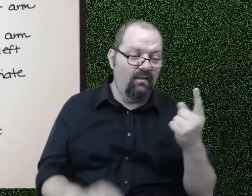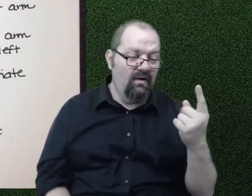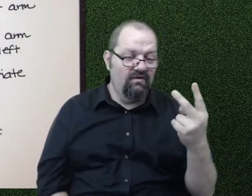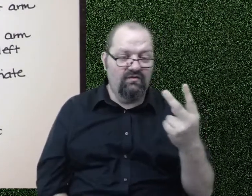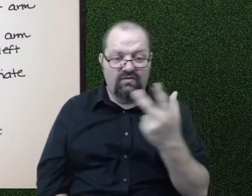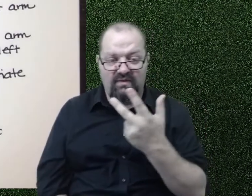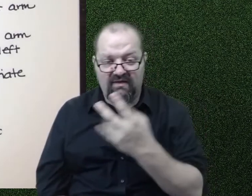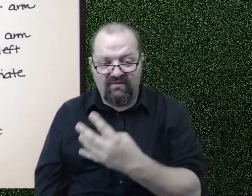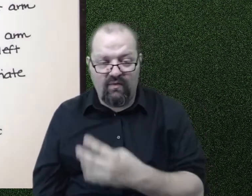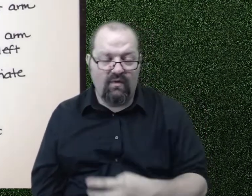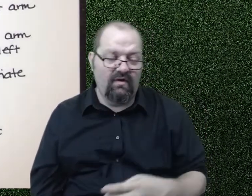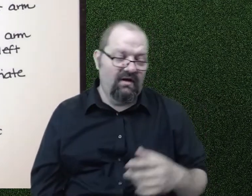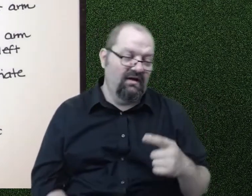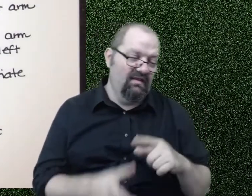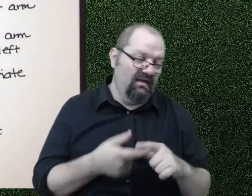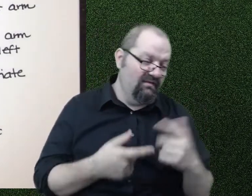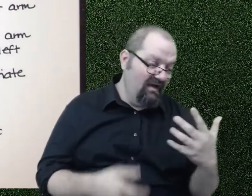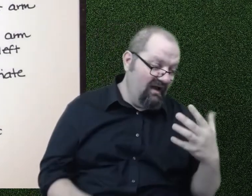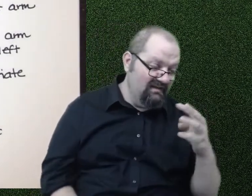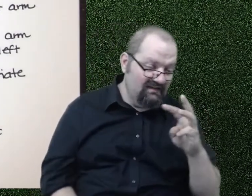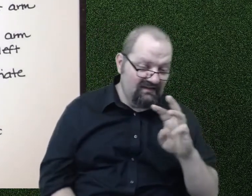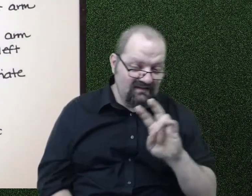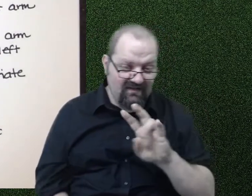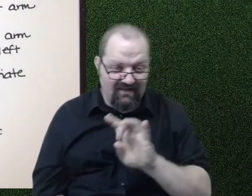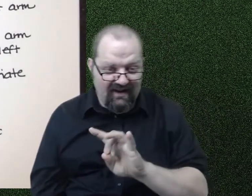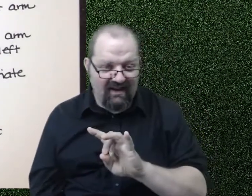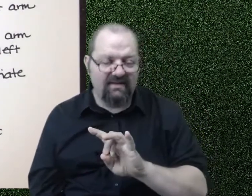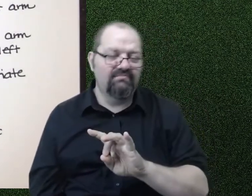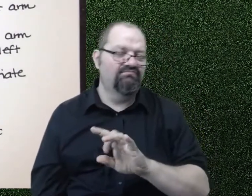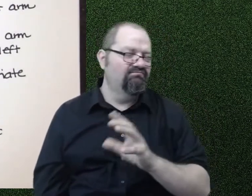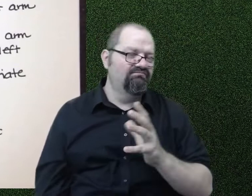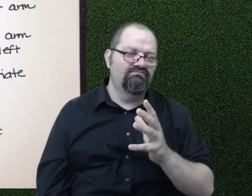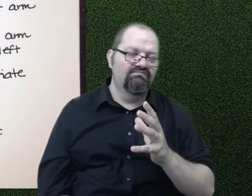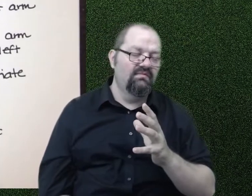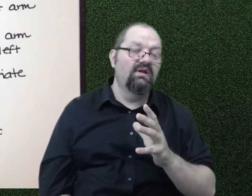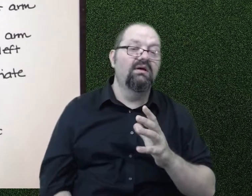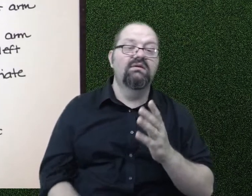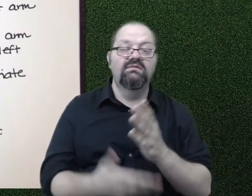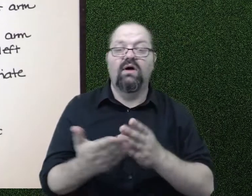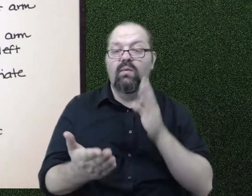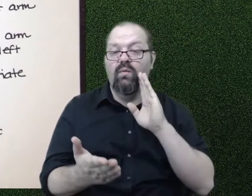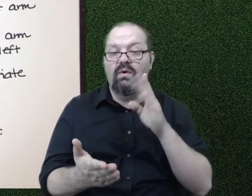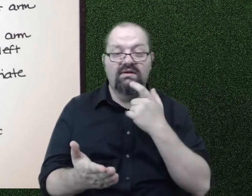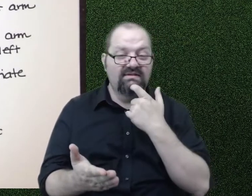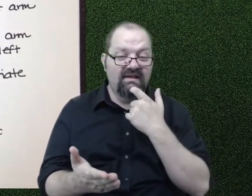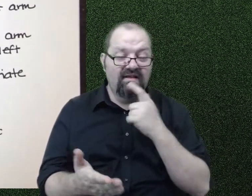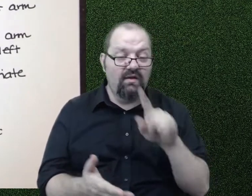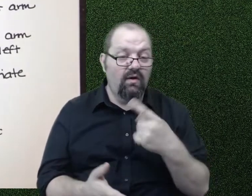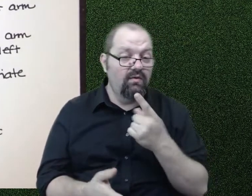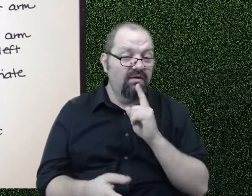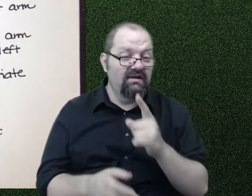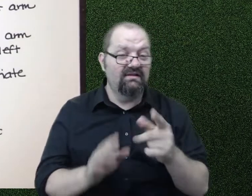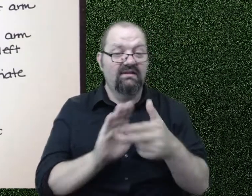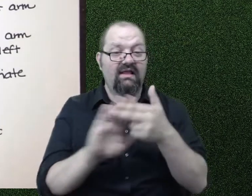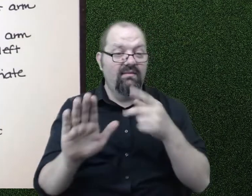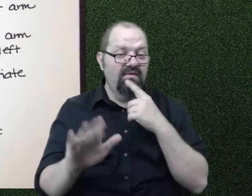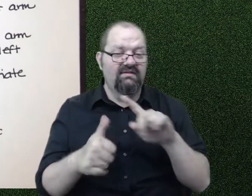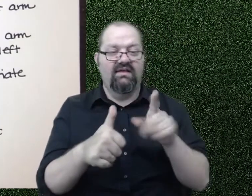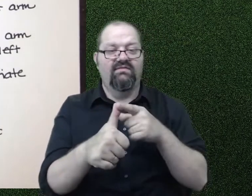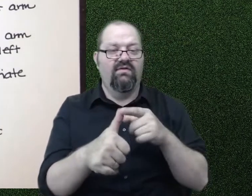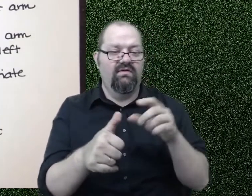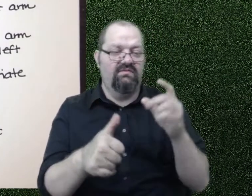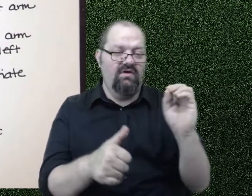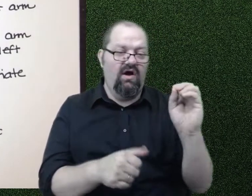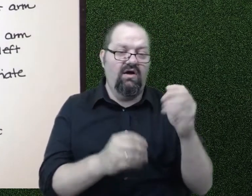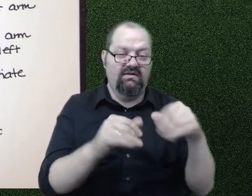and then start 5, 6, 7, 8, where z is negative below you. Some of them say the only one that's really labeled is the first octant. We're going to stick to that